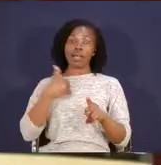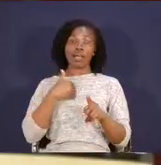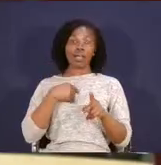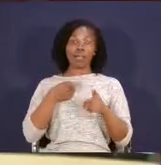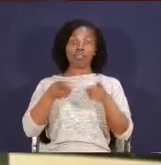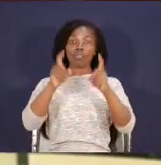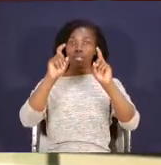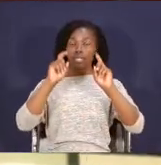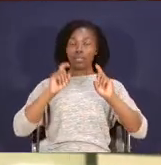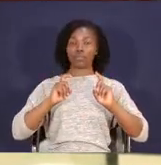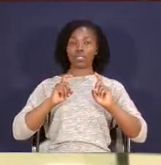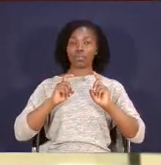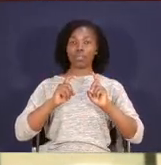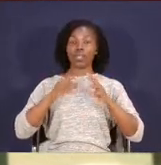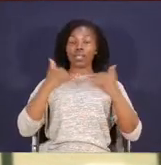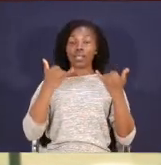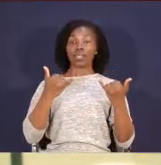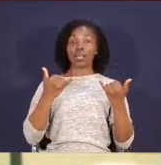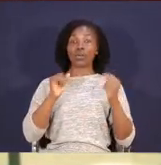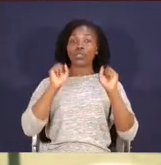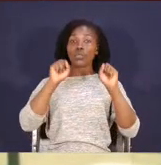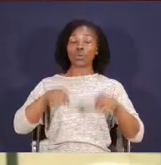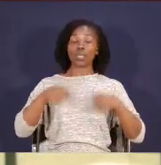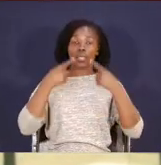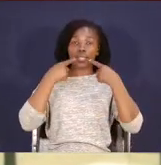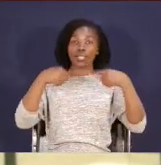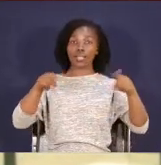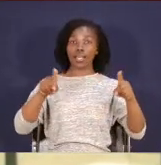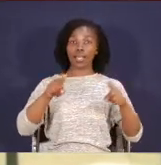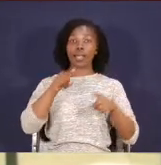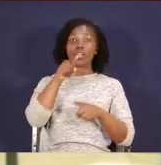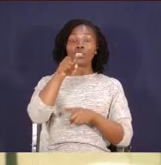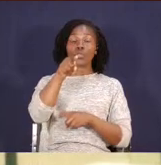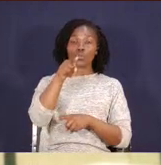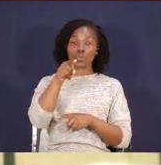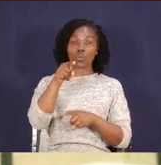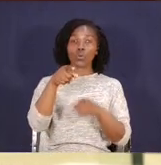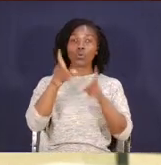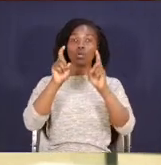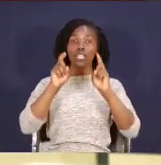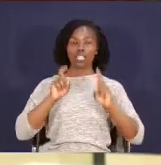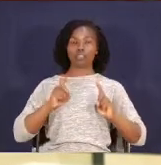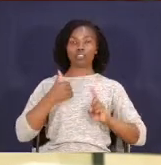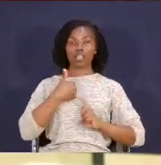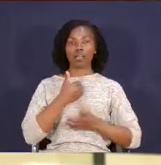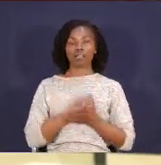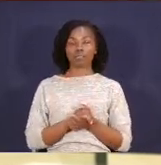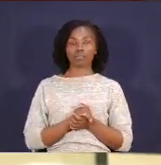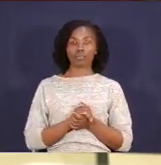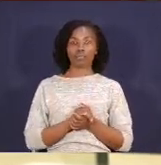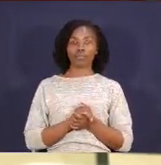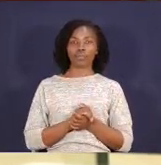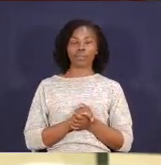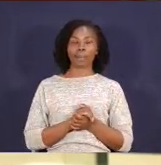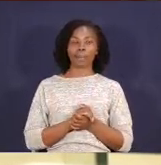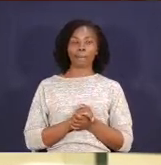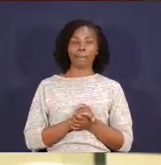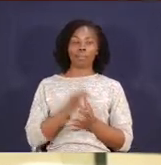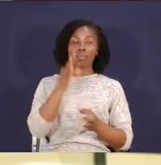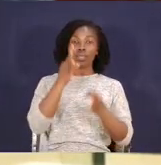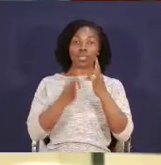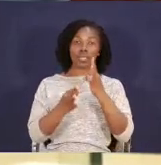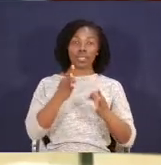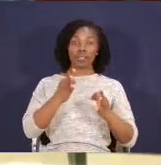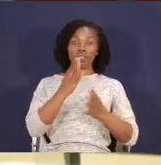like you to say right now, if we can, I am gifted. Just say it. It's important. Yeah, I am gifted. And so if